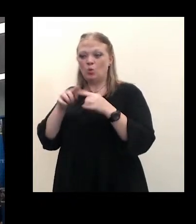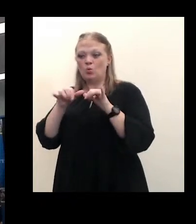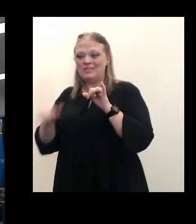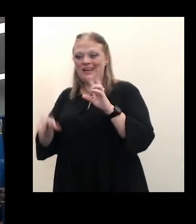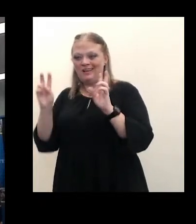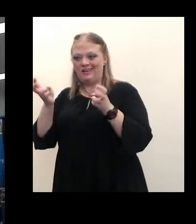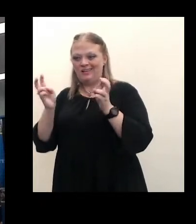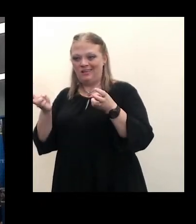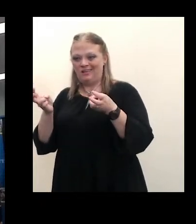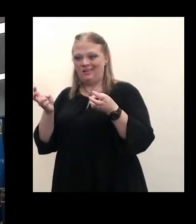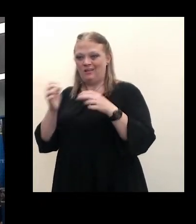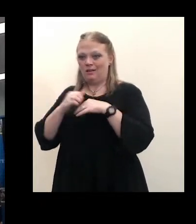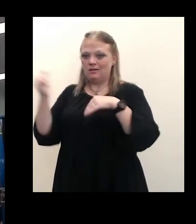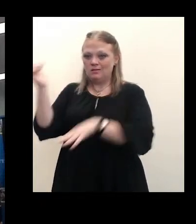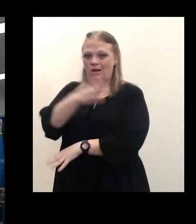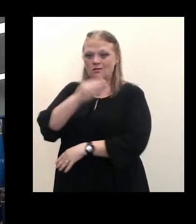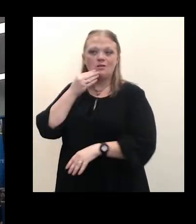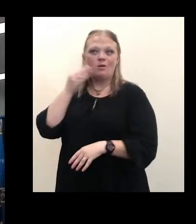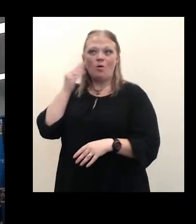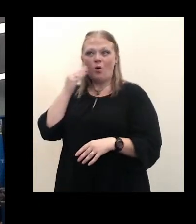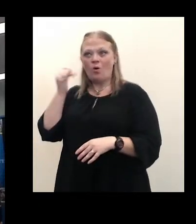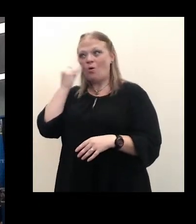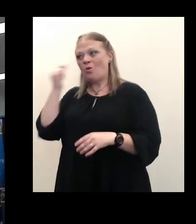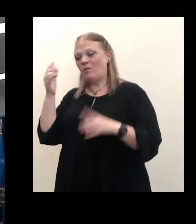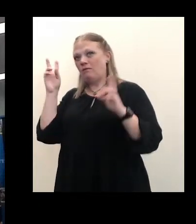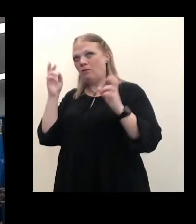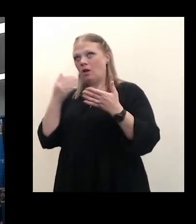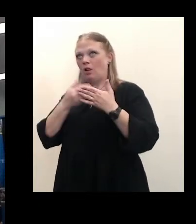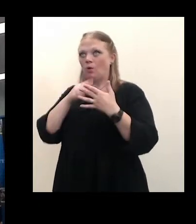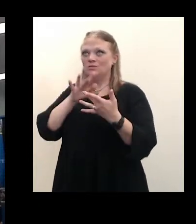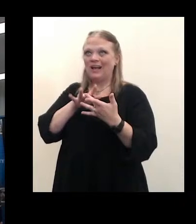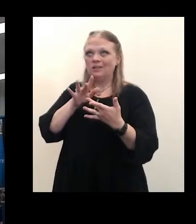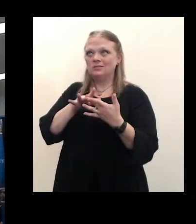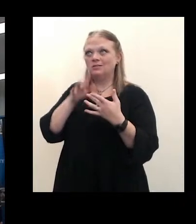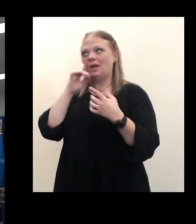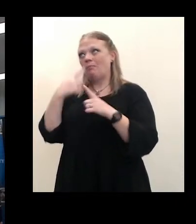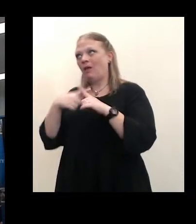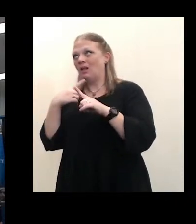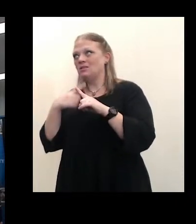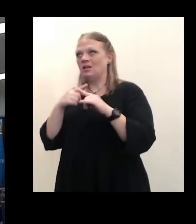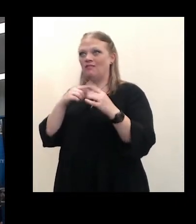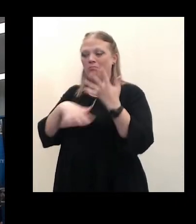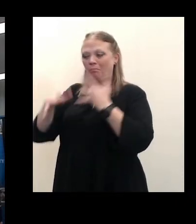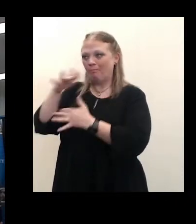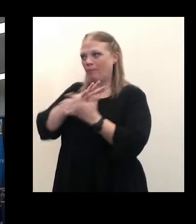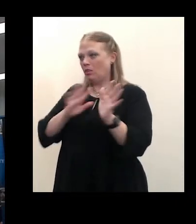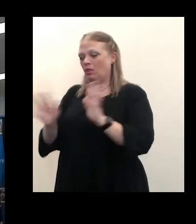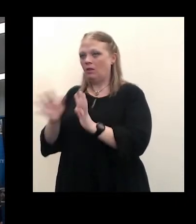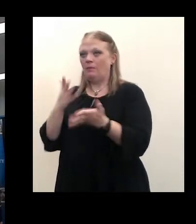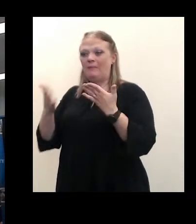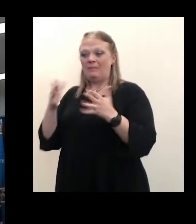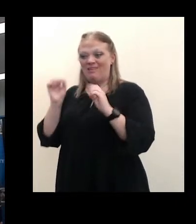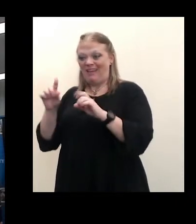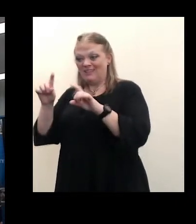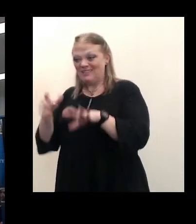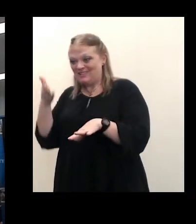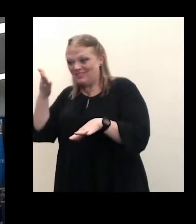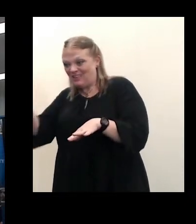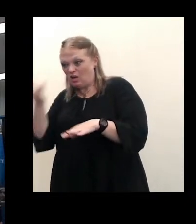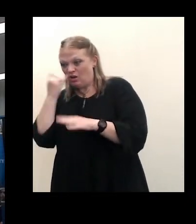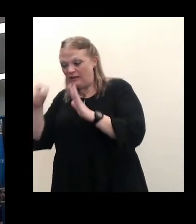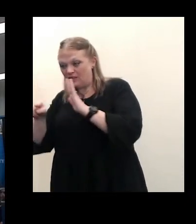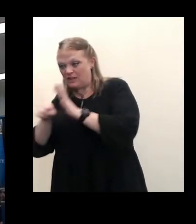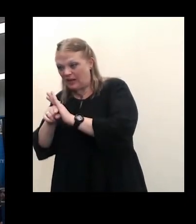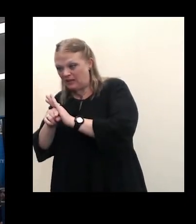all these kids home who might have been considered a close contact with someone who tested positive, that maybe they could get tested on site, and if they test negative, they would